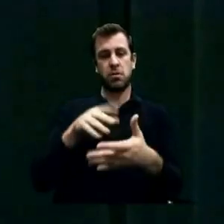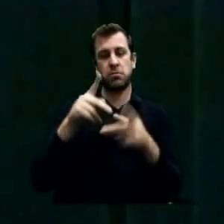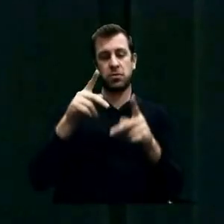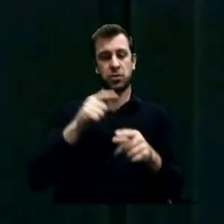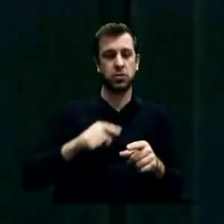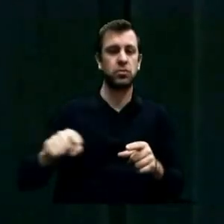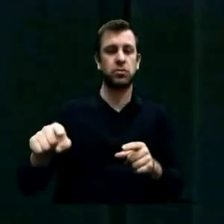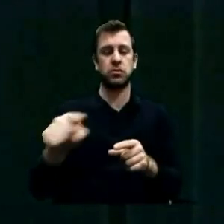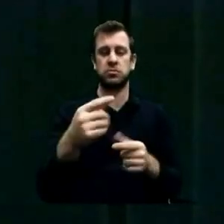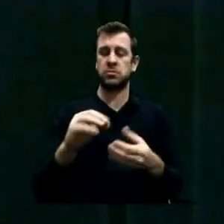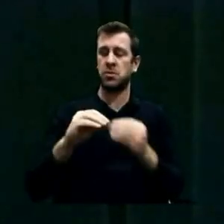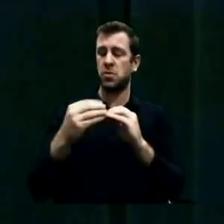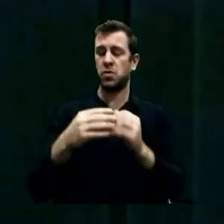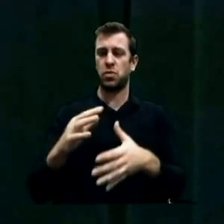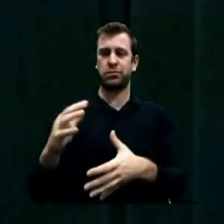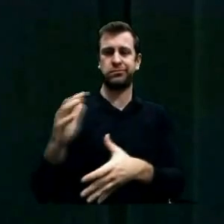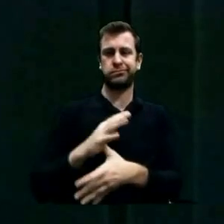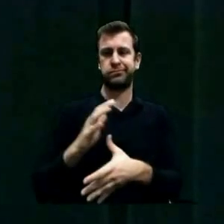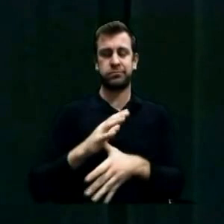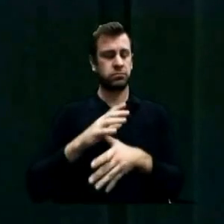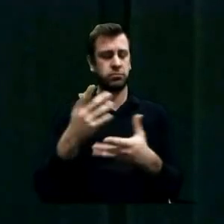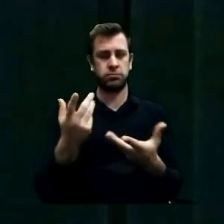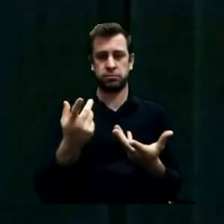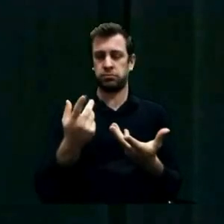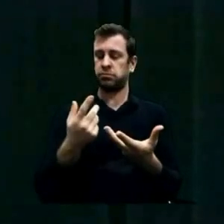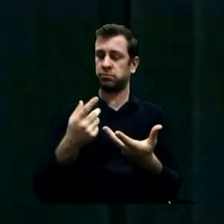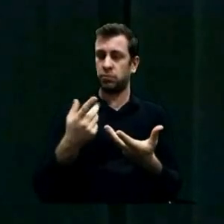is number one, in control of his own desires,